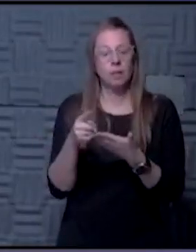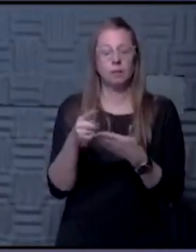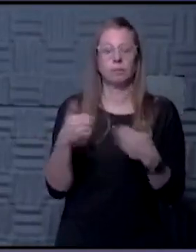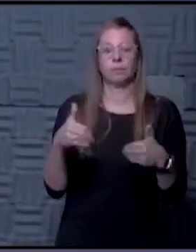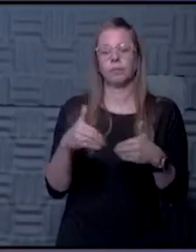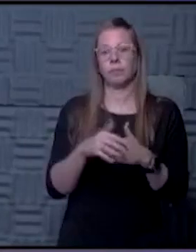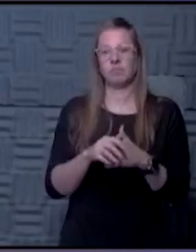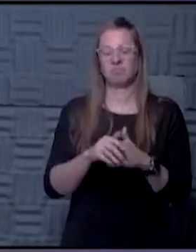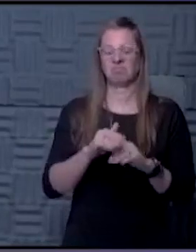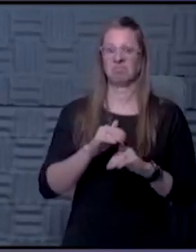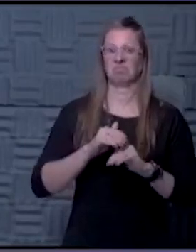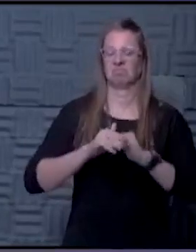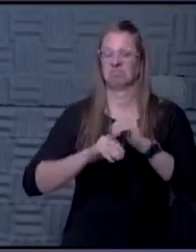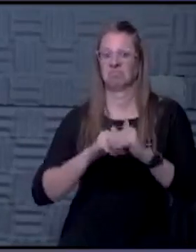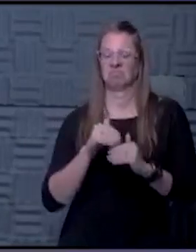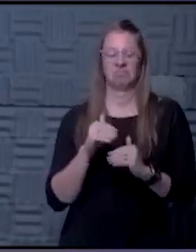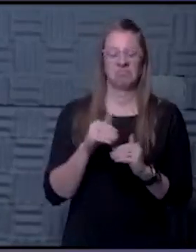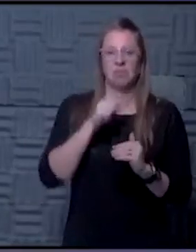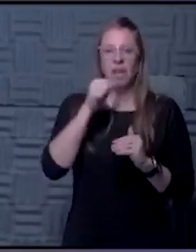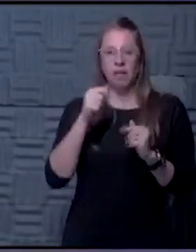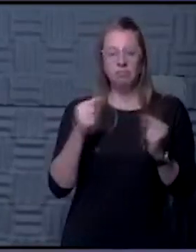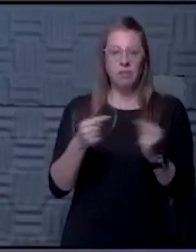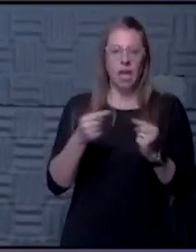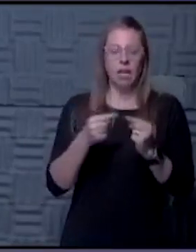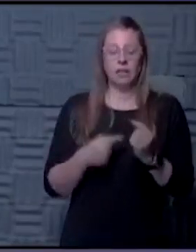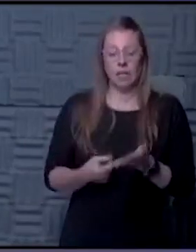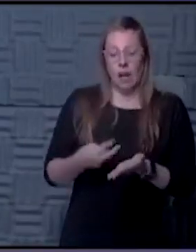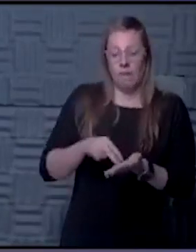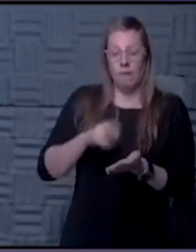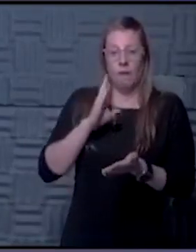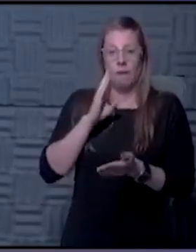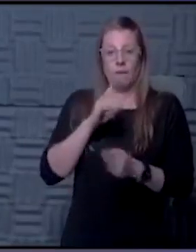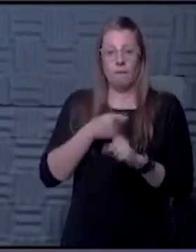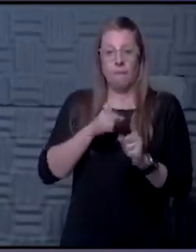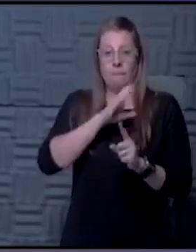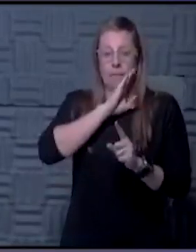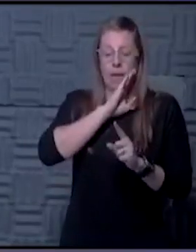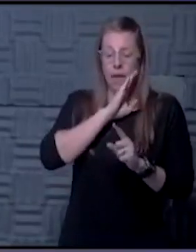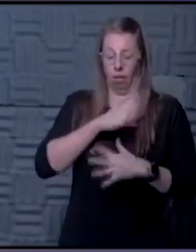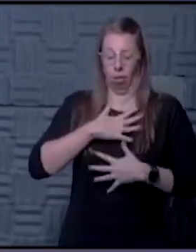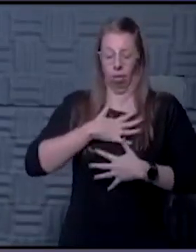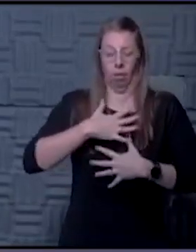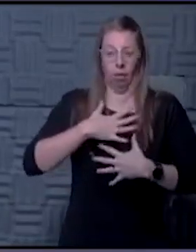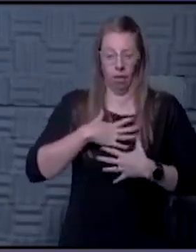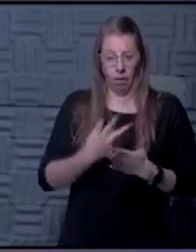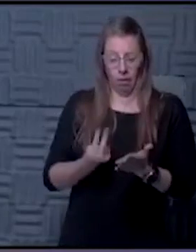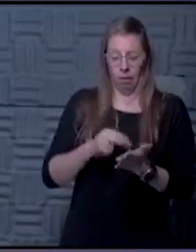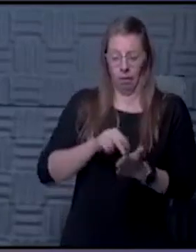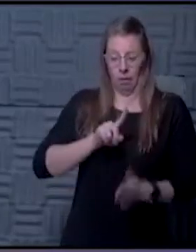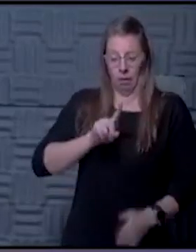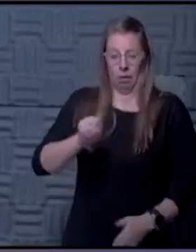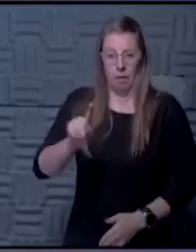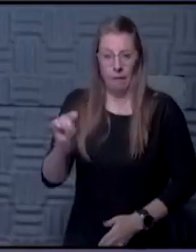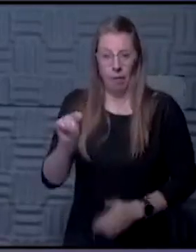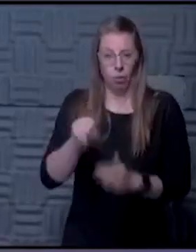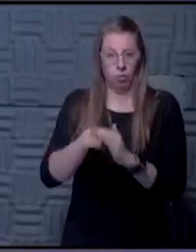lot of uncomfortable pain, standing up from bed and just being like completely winded just to get up to go to the